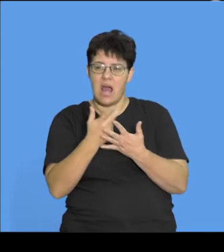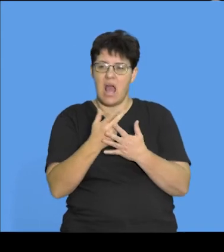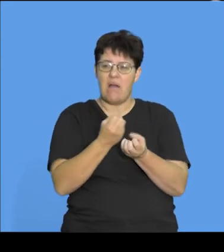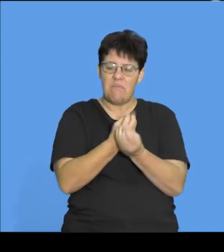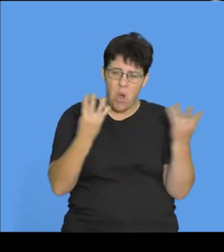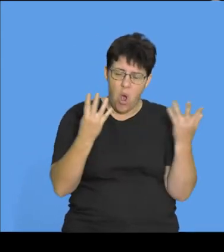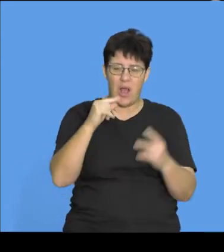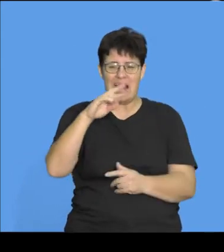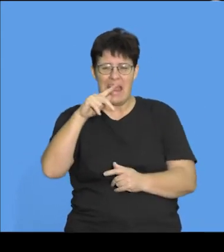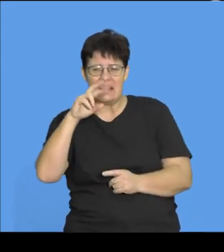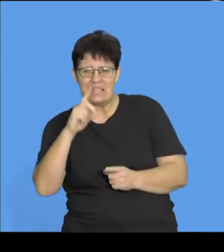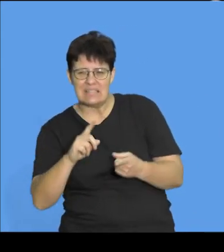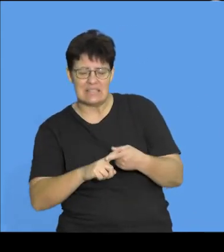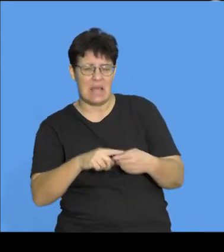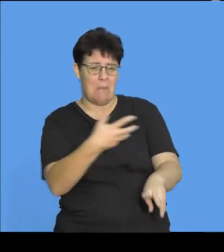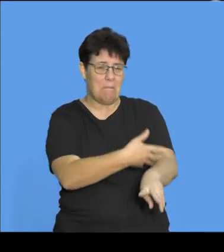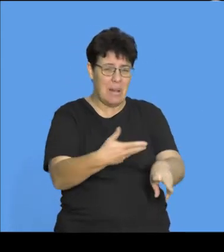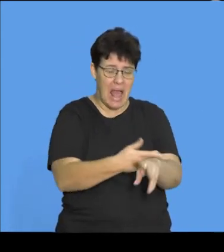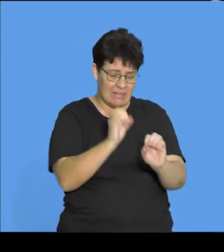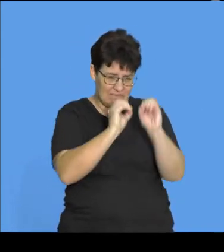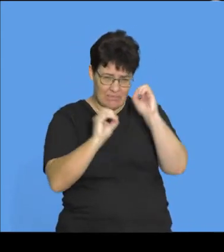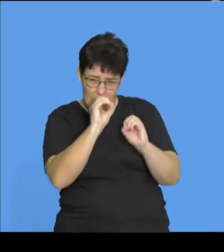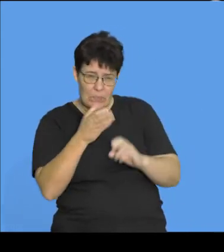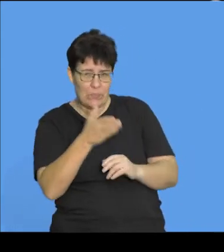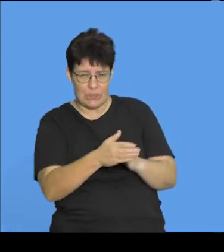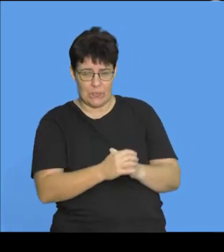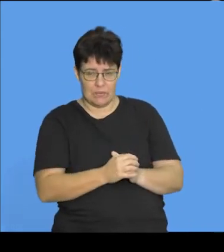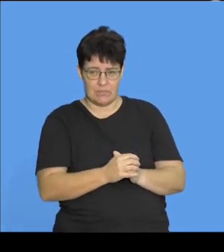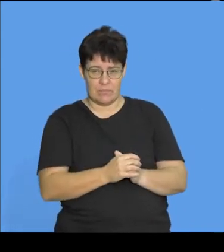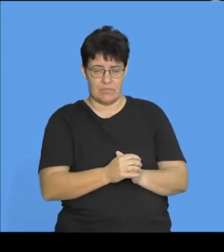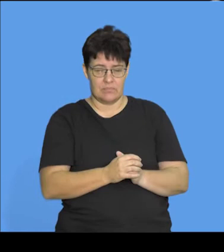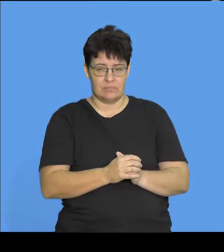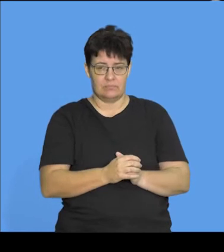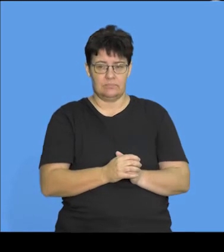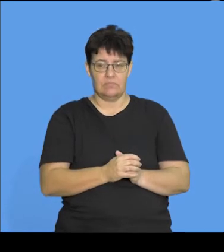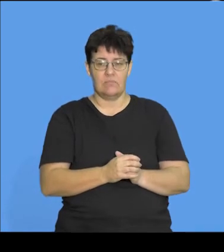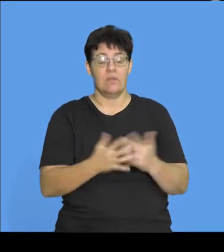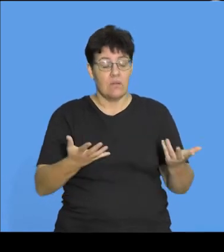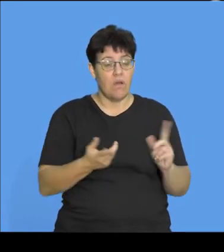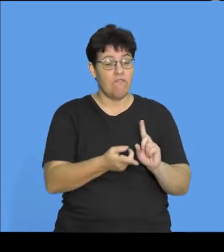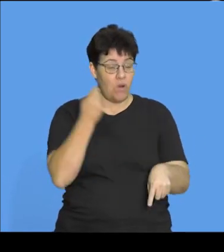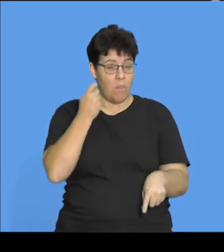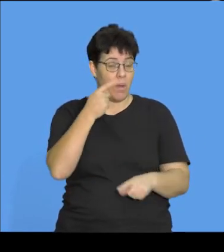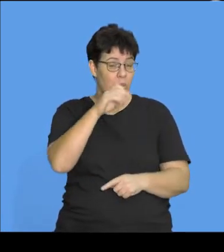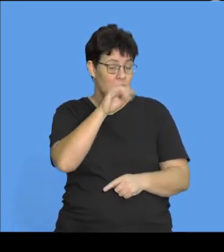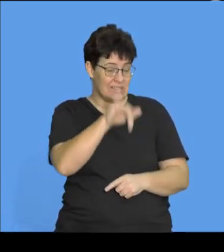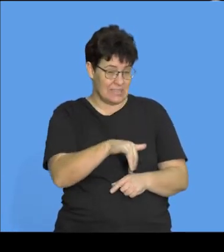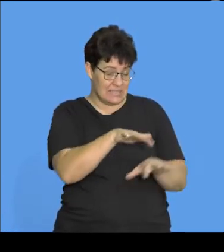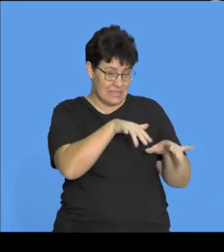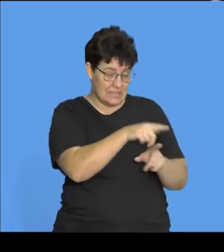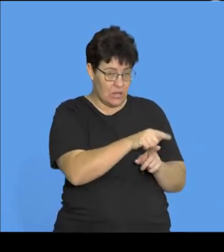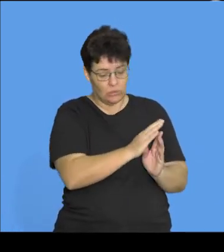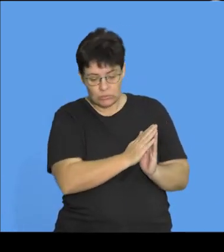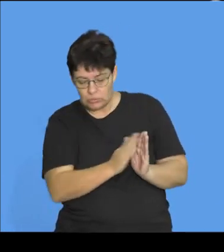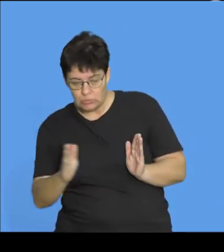vessels, and rich in glands that produce secretions. So from puberty to menopause,